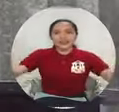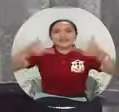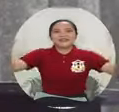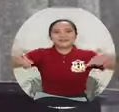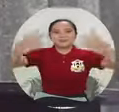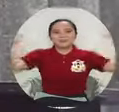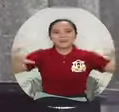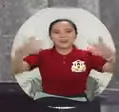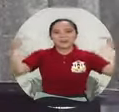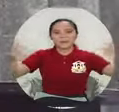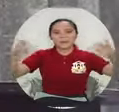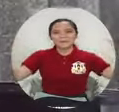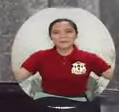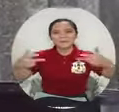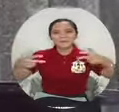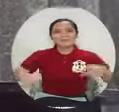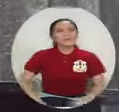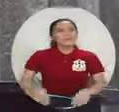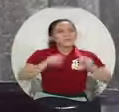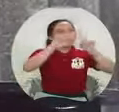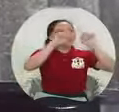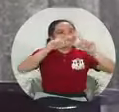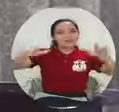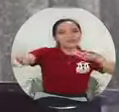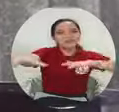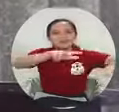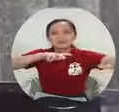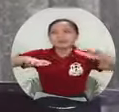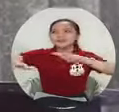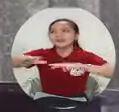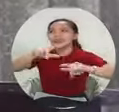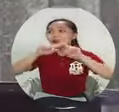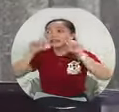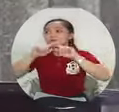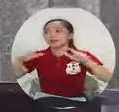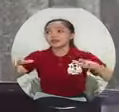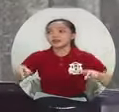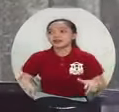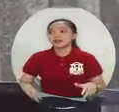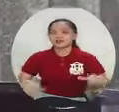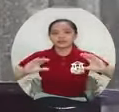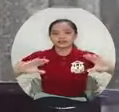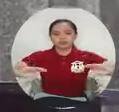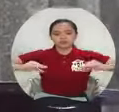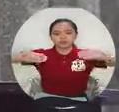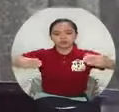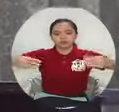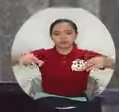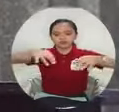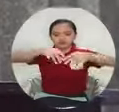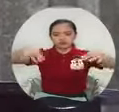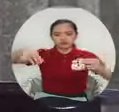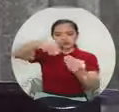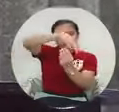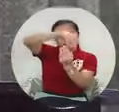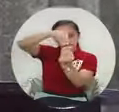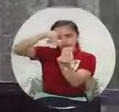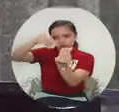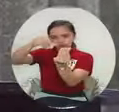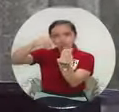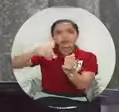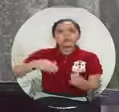mga Miss Universe yan ang daog, no? Mga Pilipino na nahimong Miss Universe, and one of those been